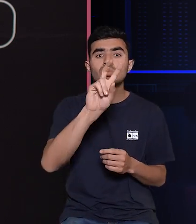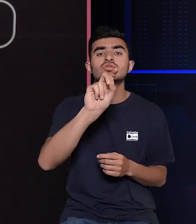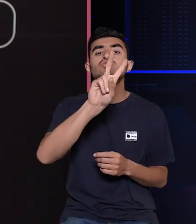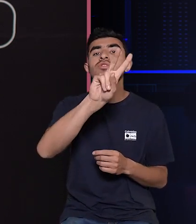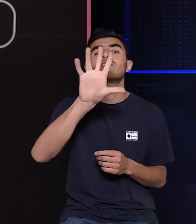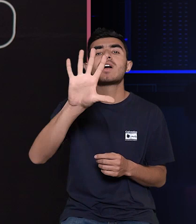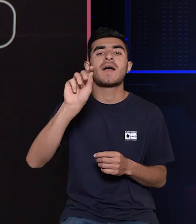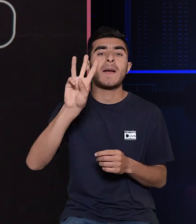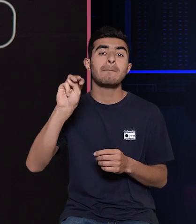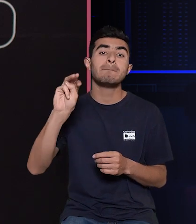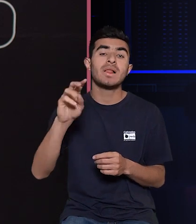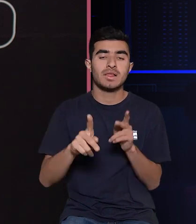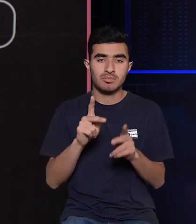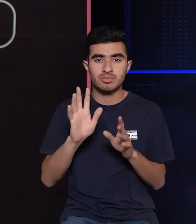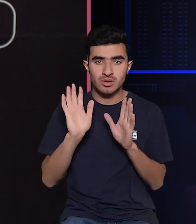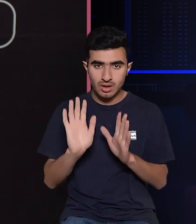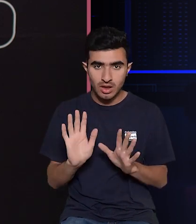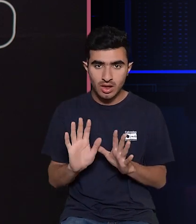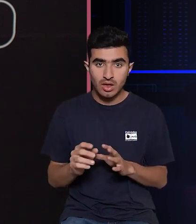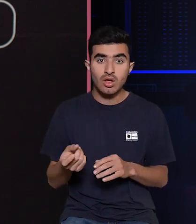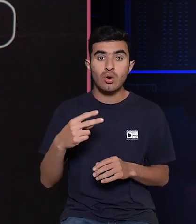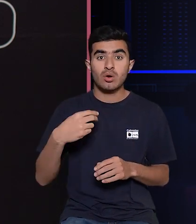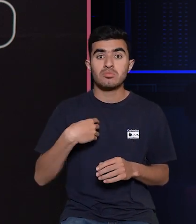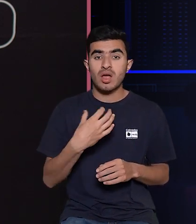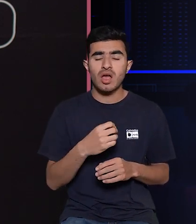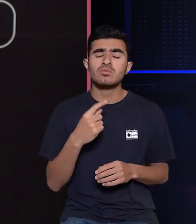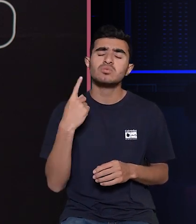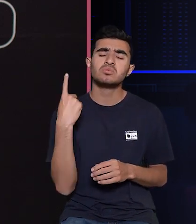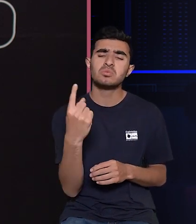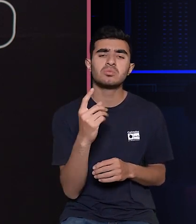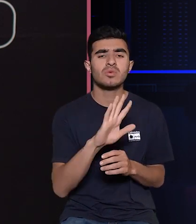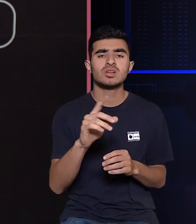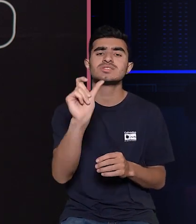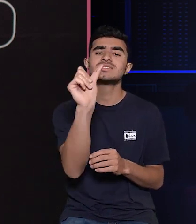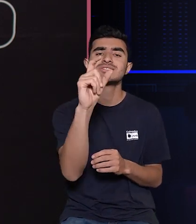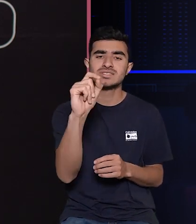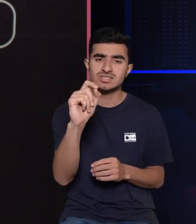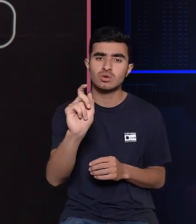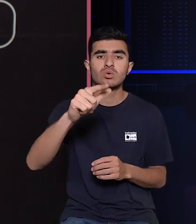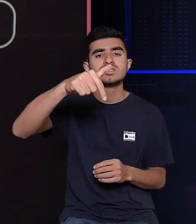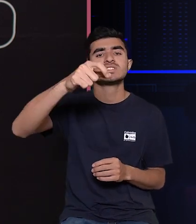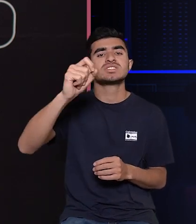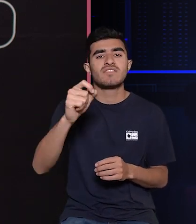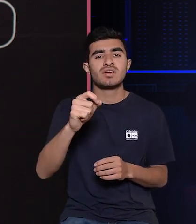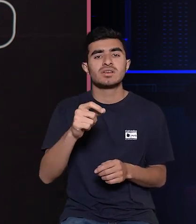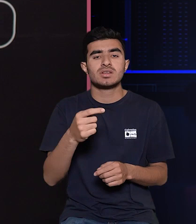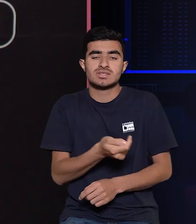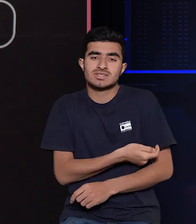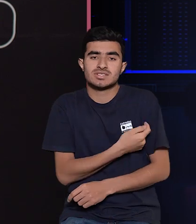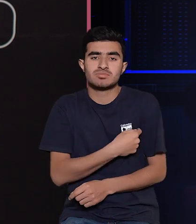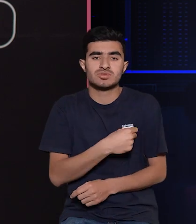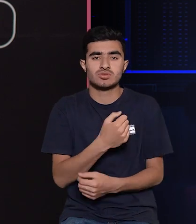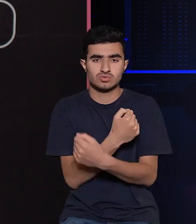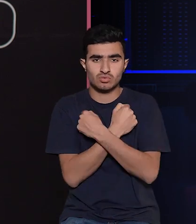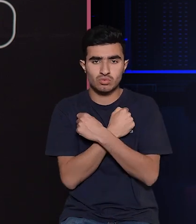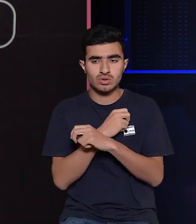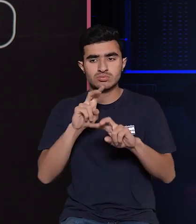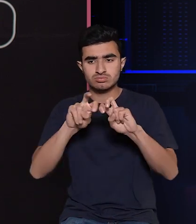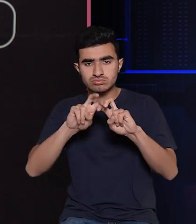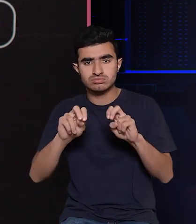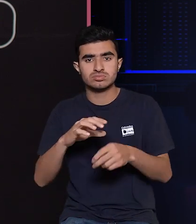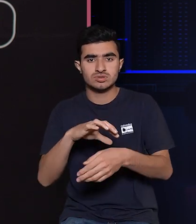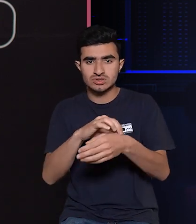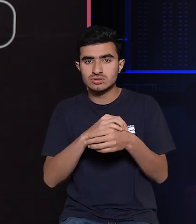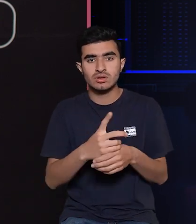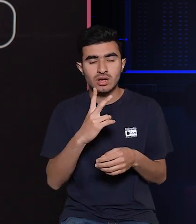225 million people. We have only 60 to 70 certified rheumatologists in the entire country. That gives